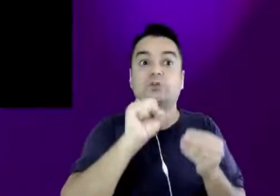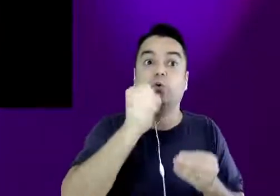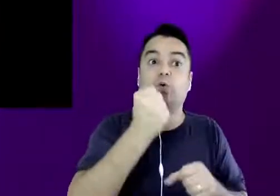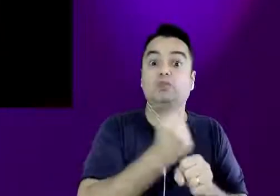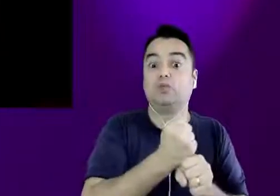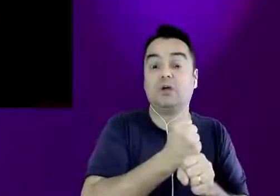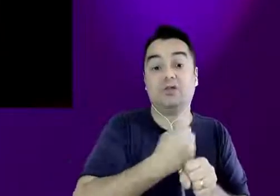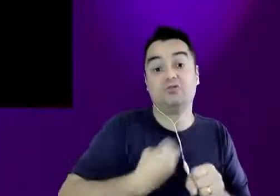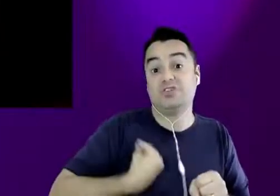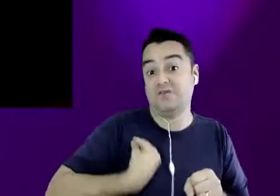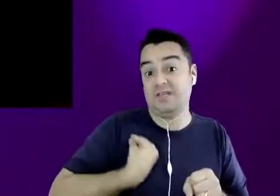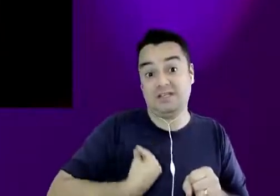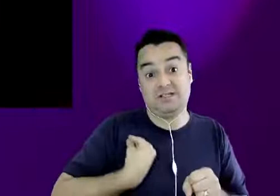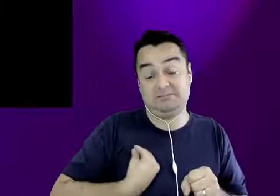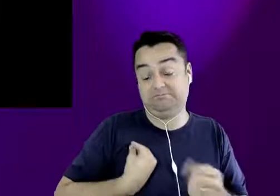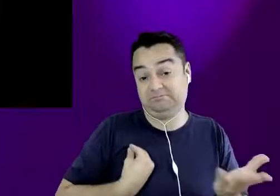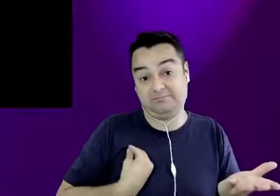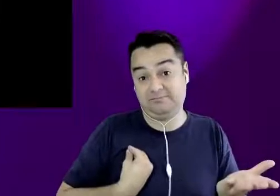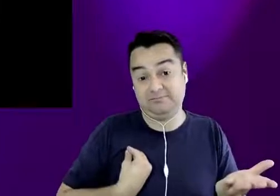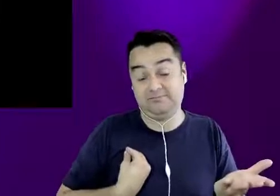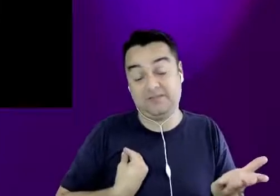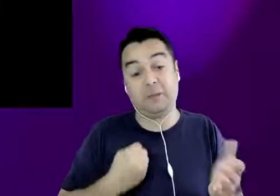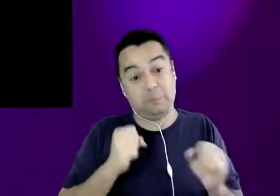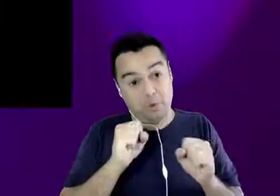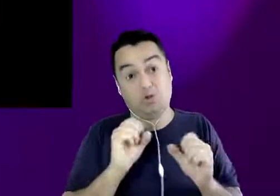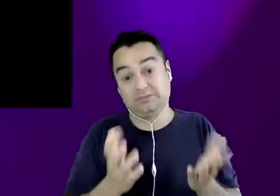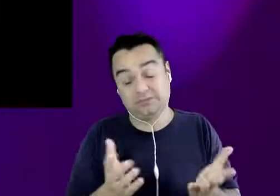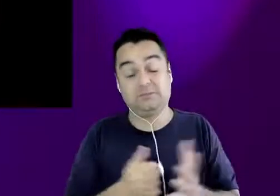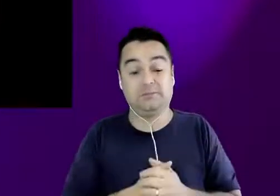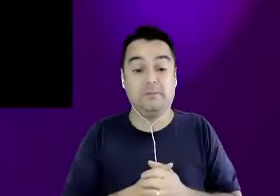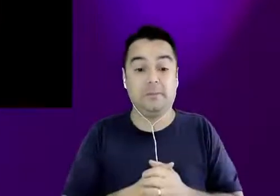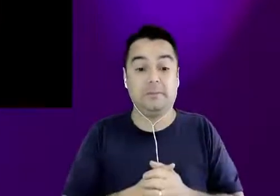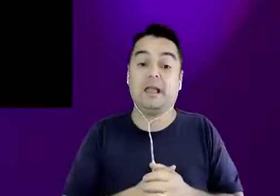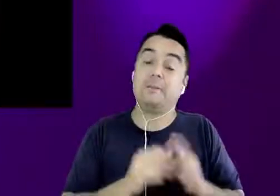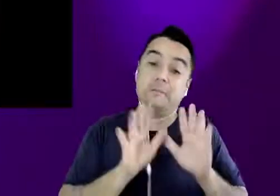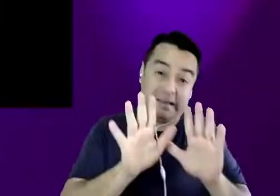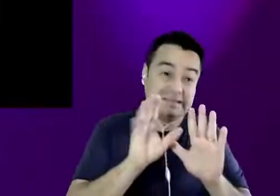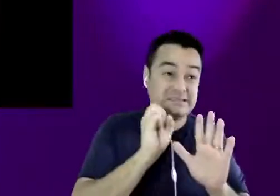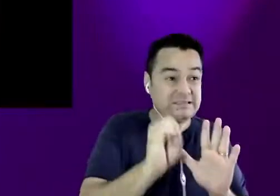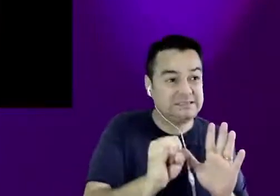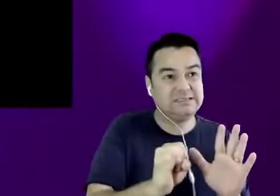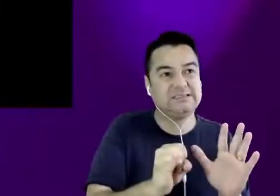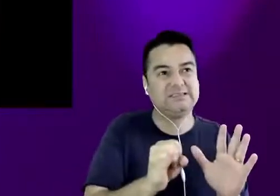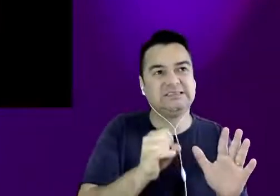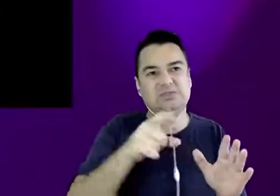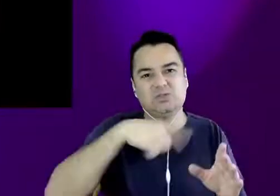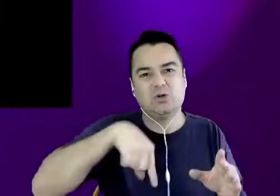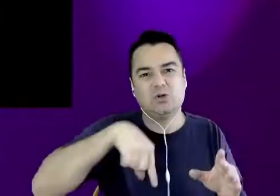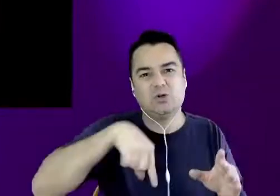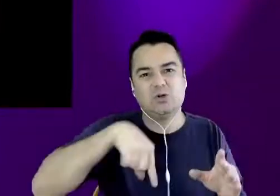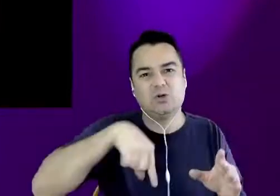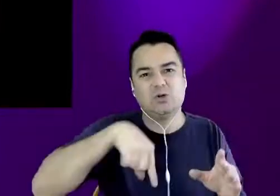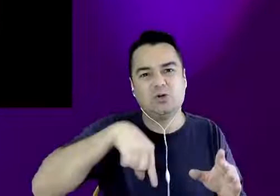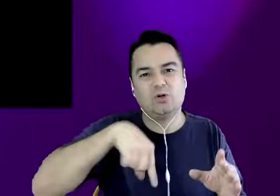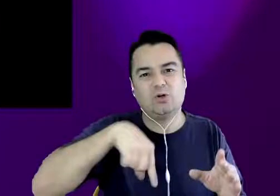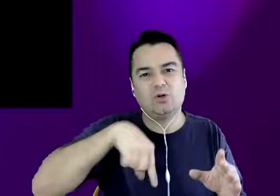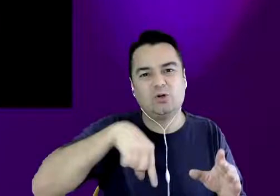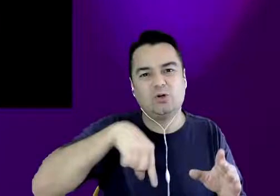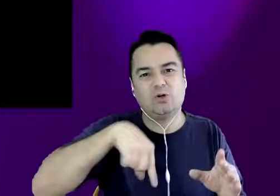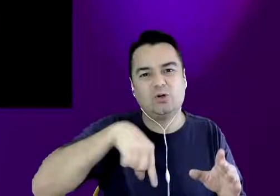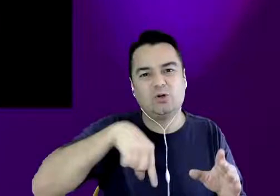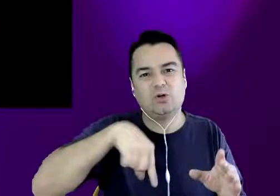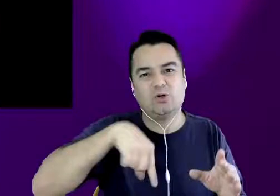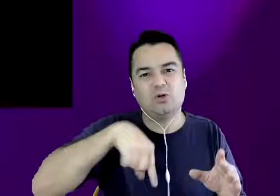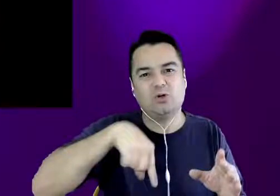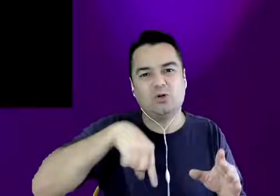slow and healthy aging, now we are talking serious years to be added. We are talking about up to 30 years. So an average